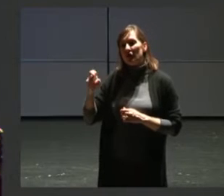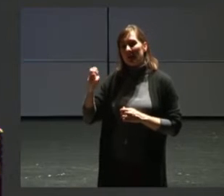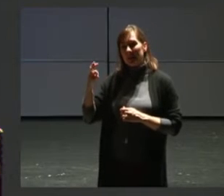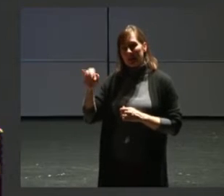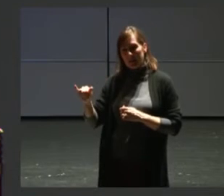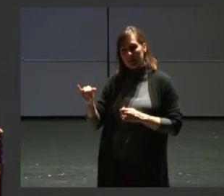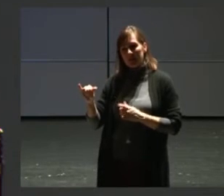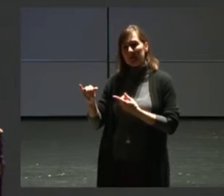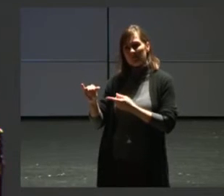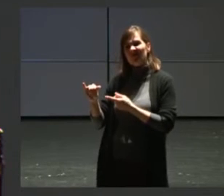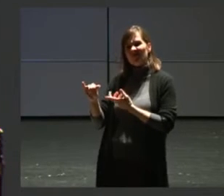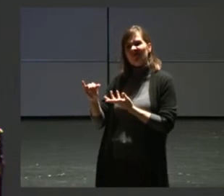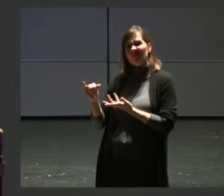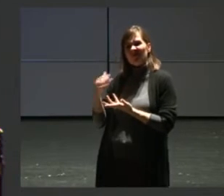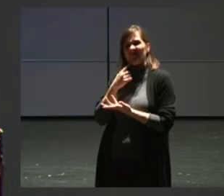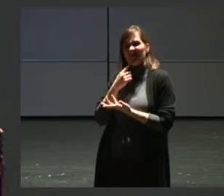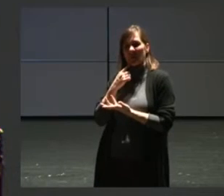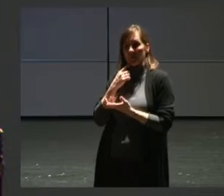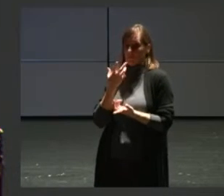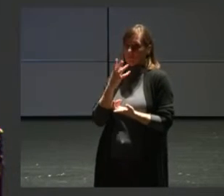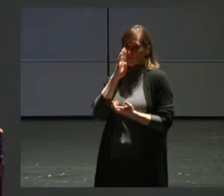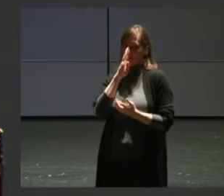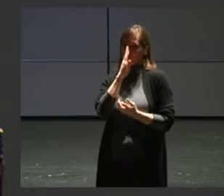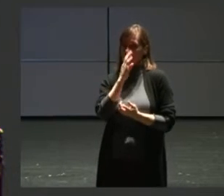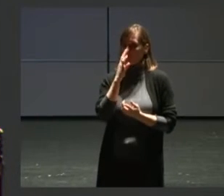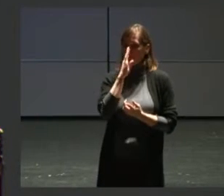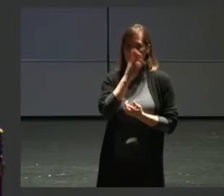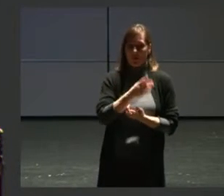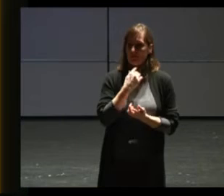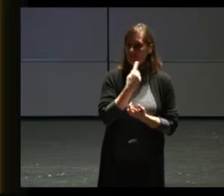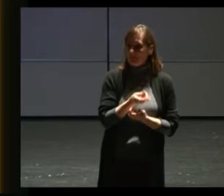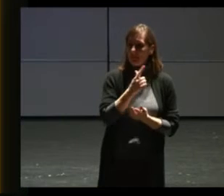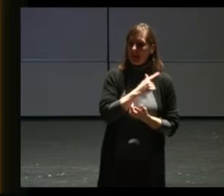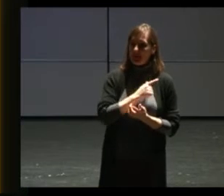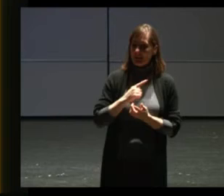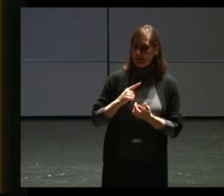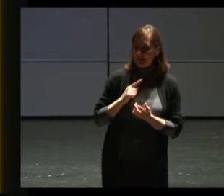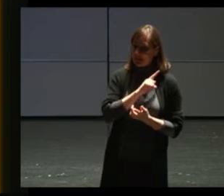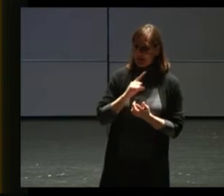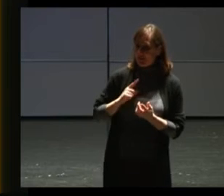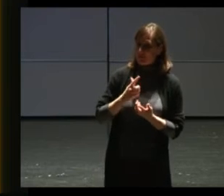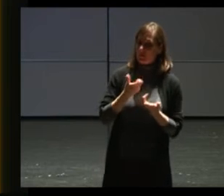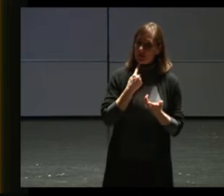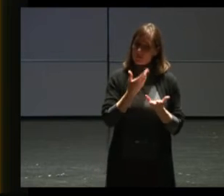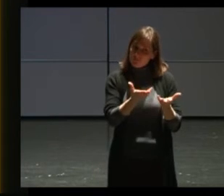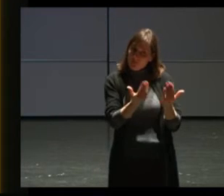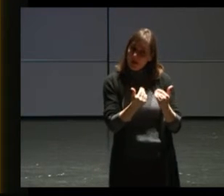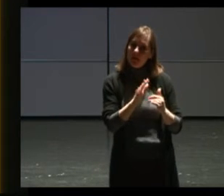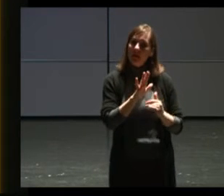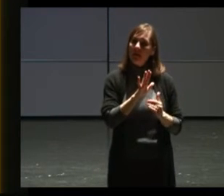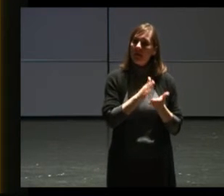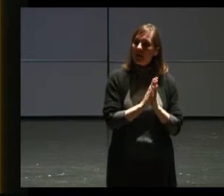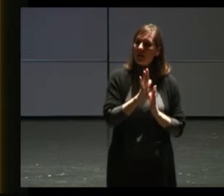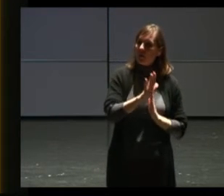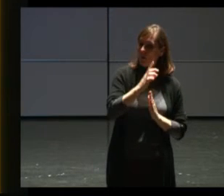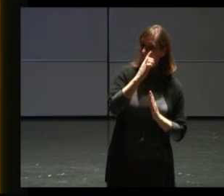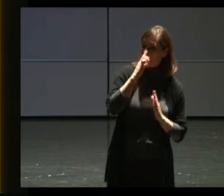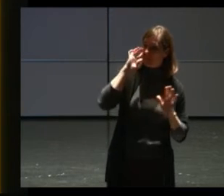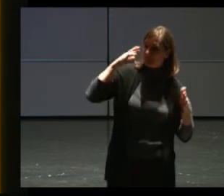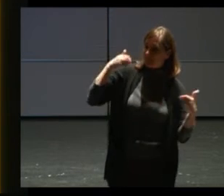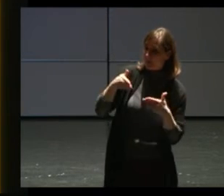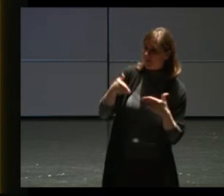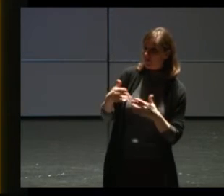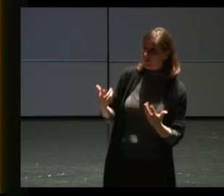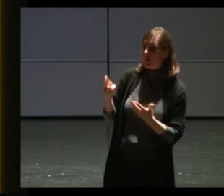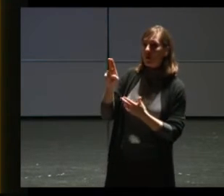said directly to the legislature, we're asking for your eyes and attention on a proportional investment in the